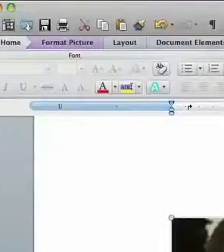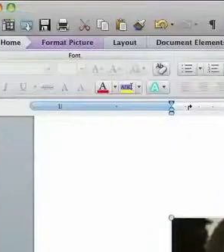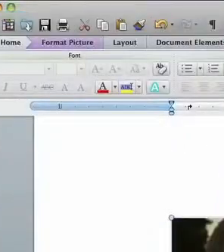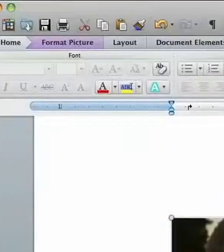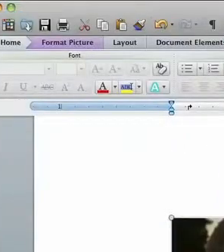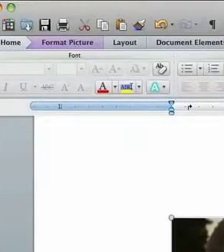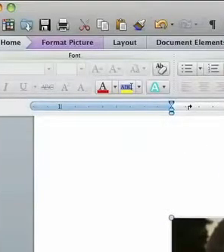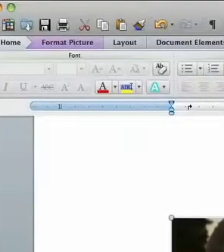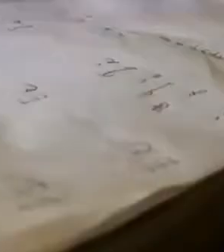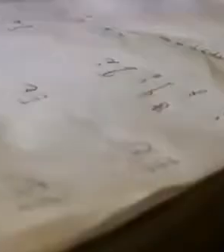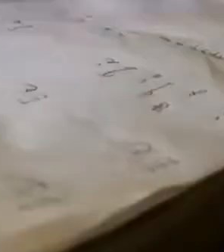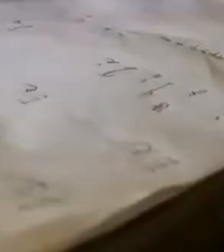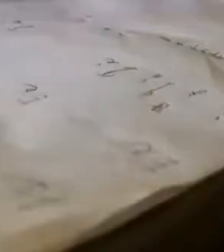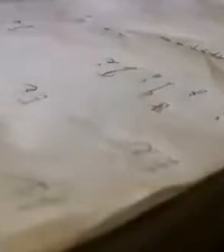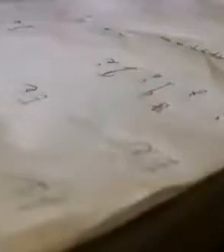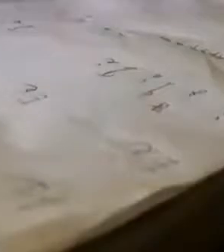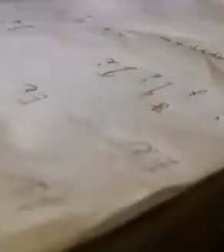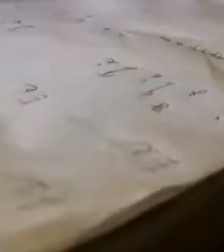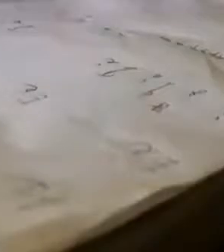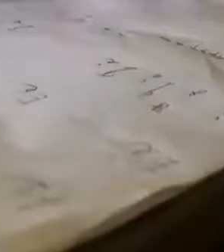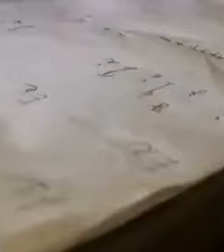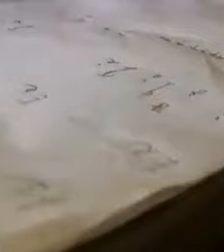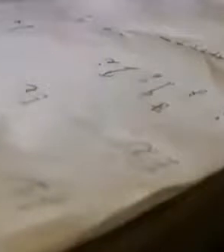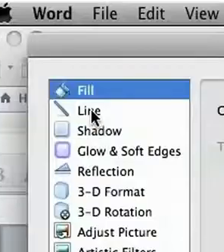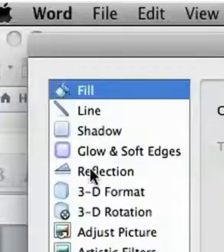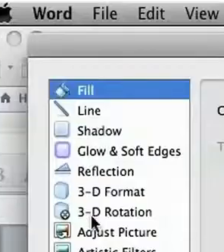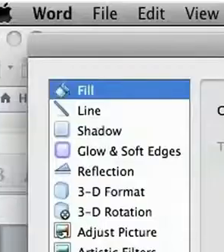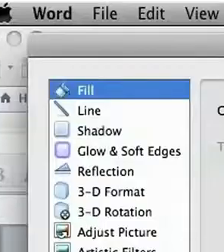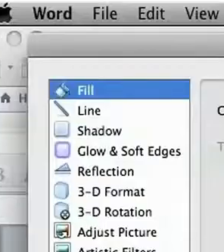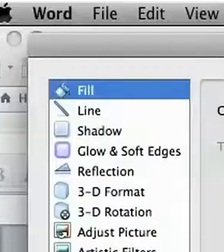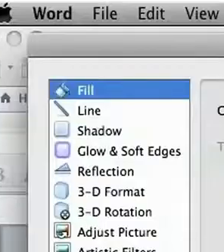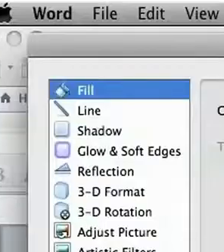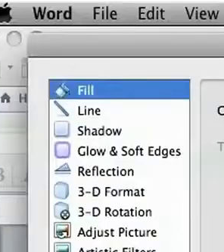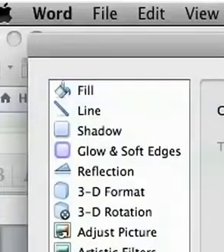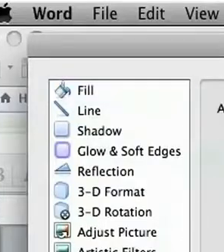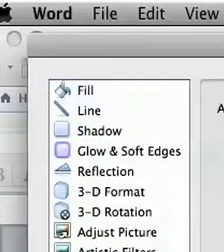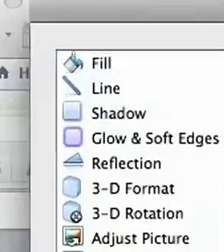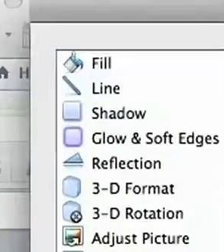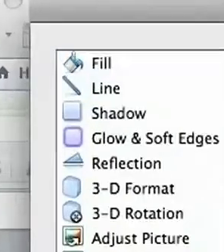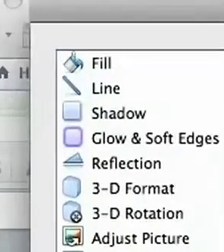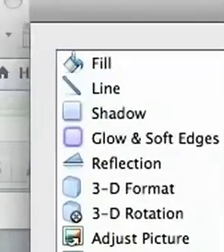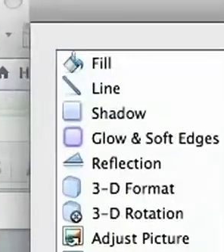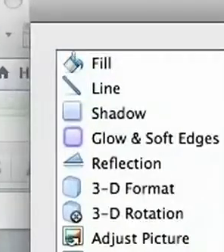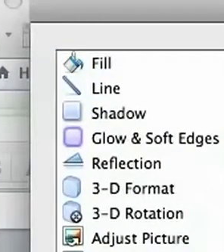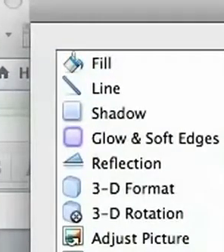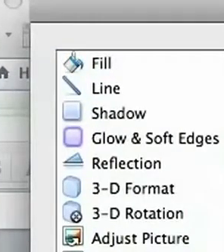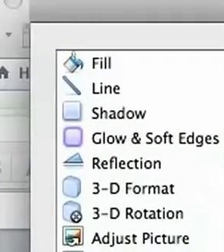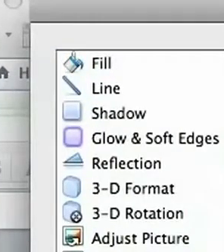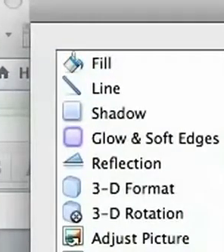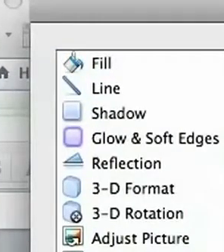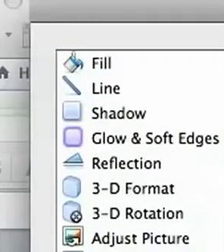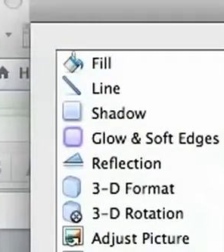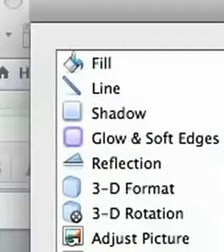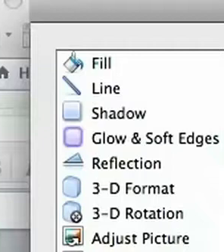Then right-click on the image. Go to Format Picture. Click Alt Text. Type in the description of the image